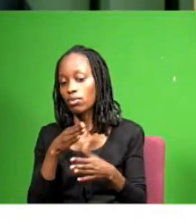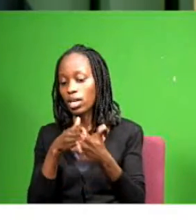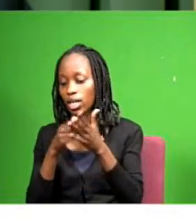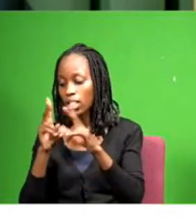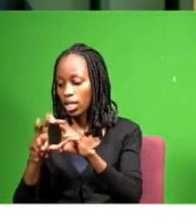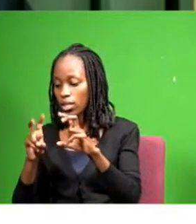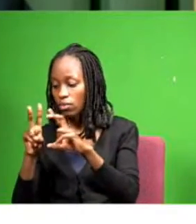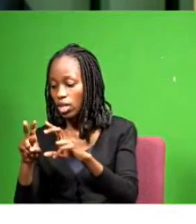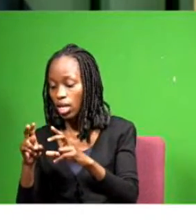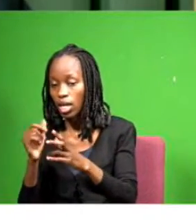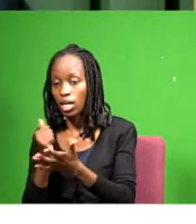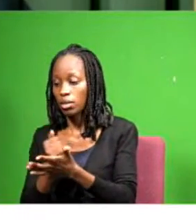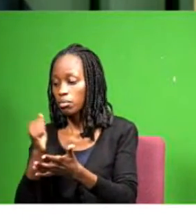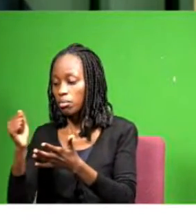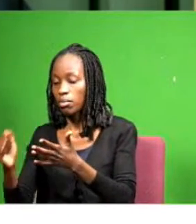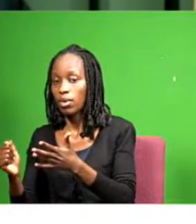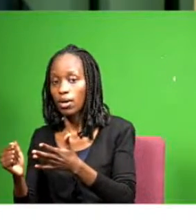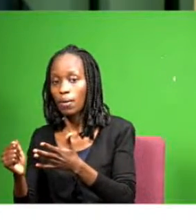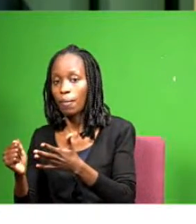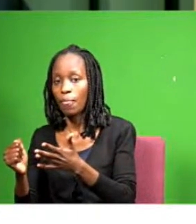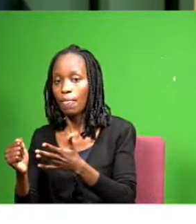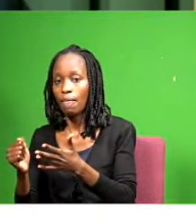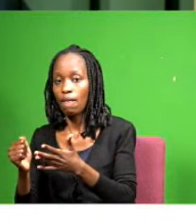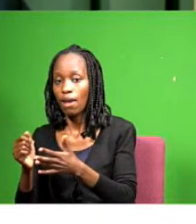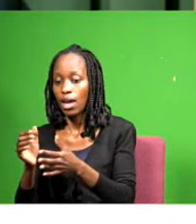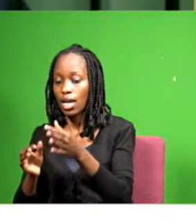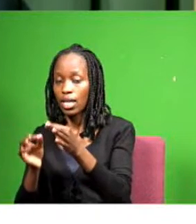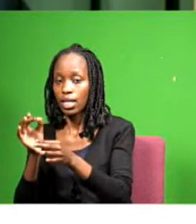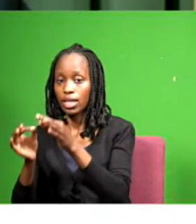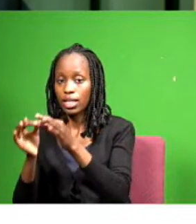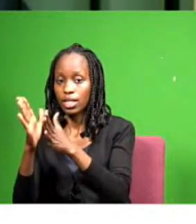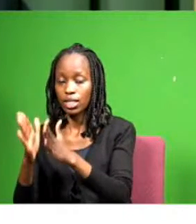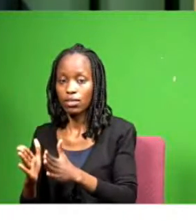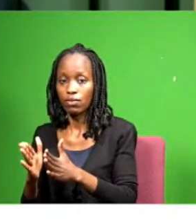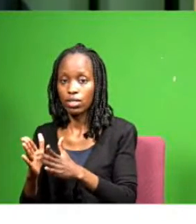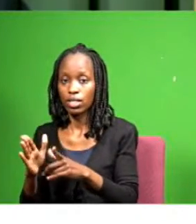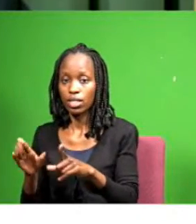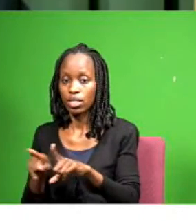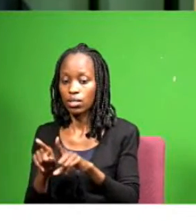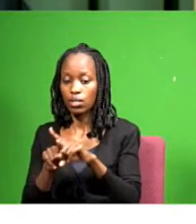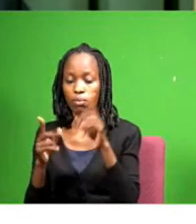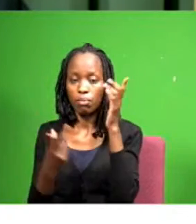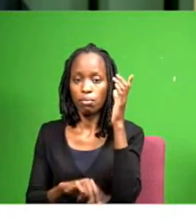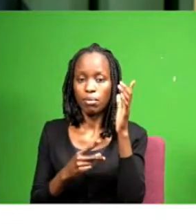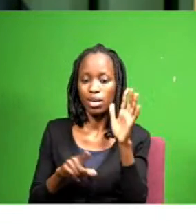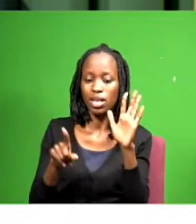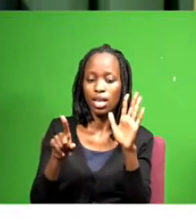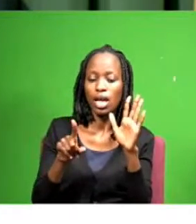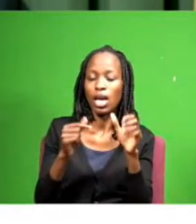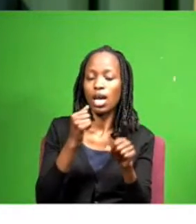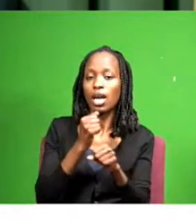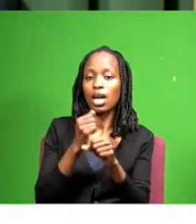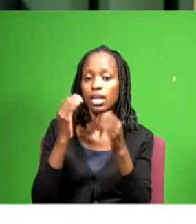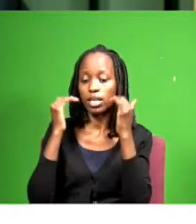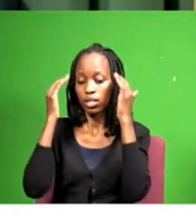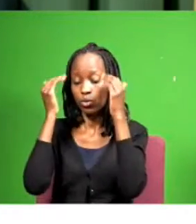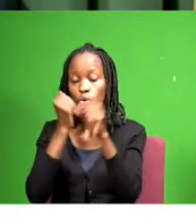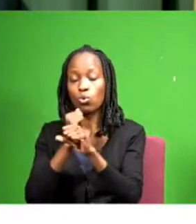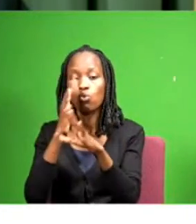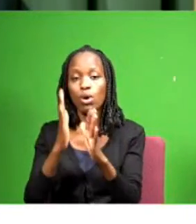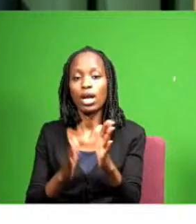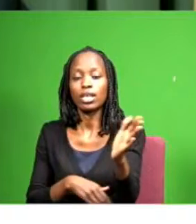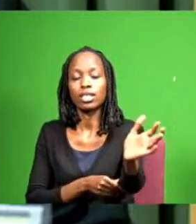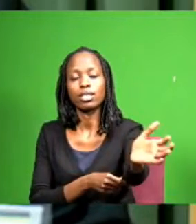investigate, and remove from office or otherwise discipline registrars, magistrates, other judicial officers, and other staff